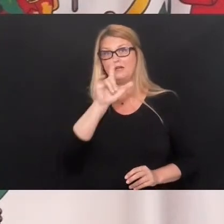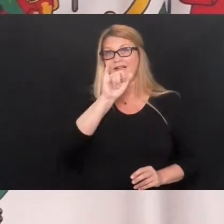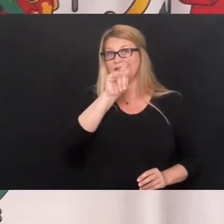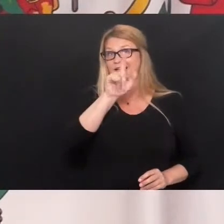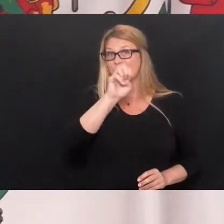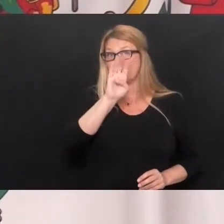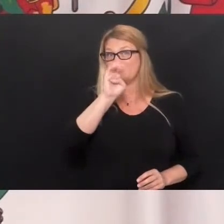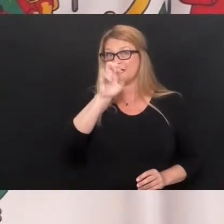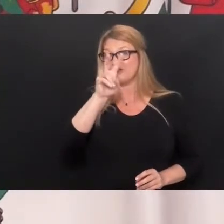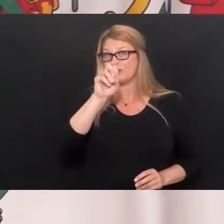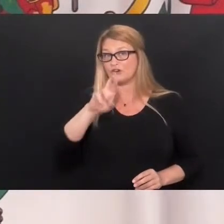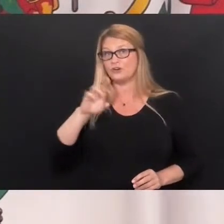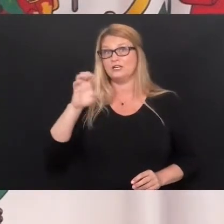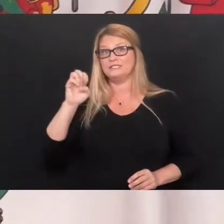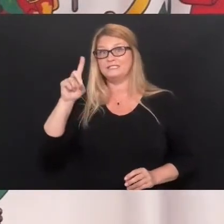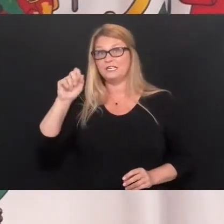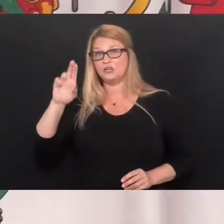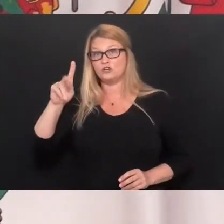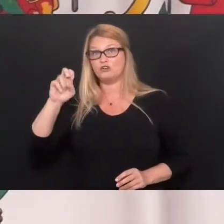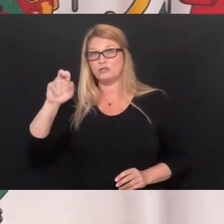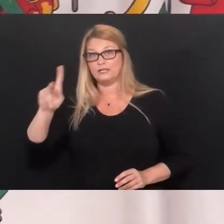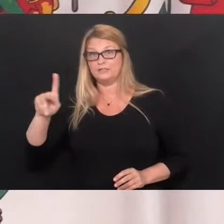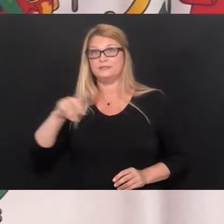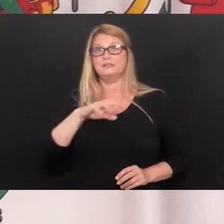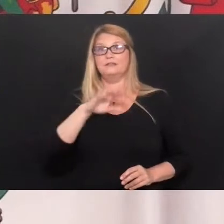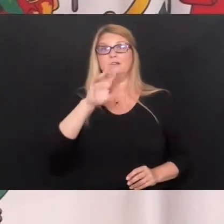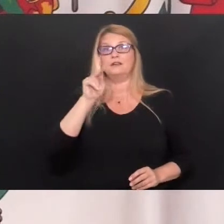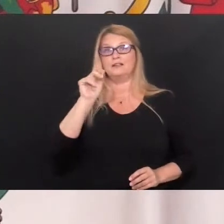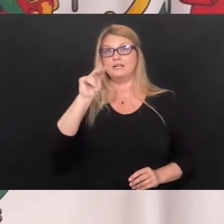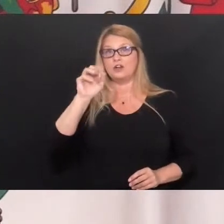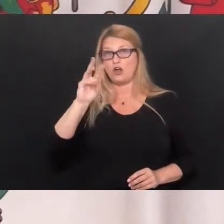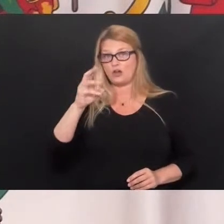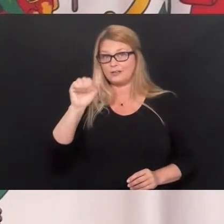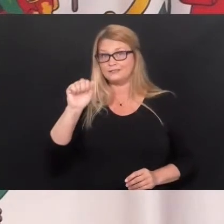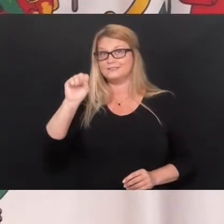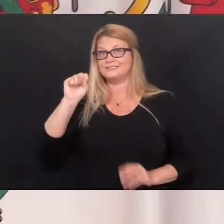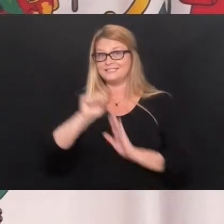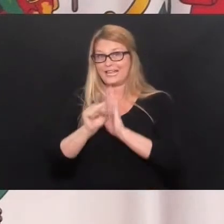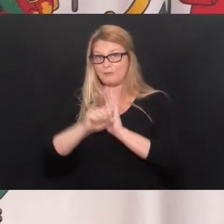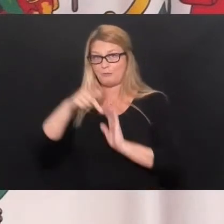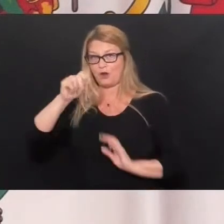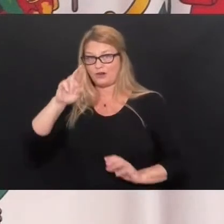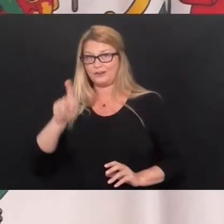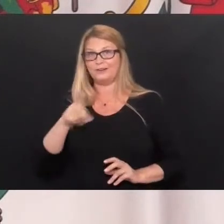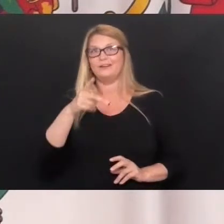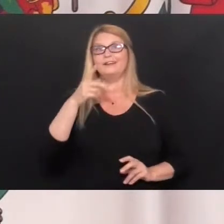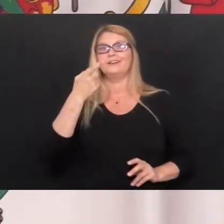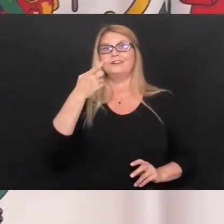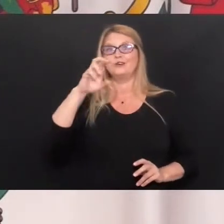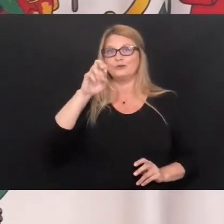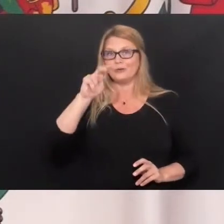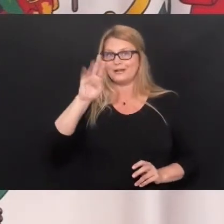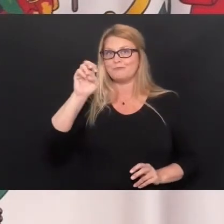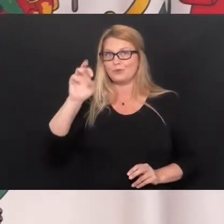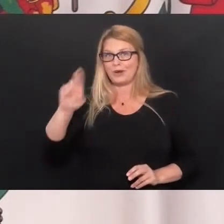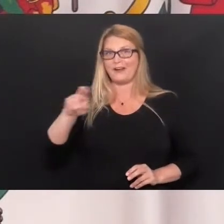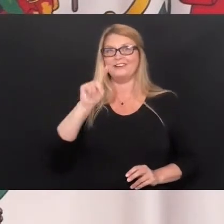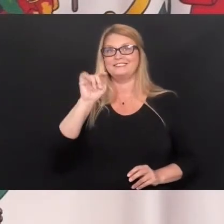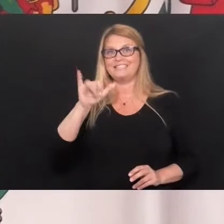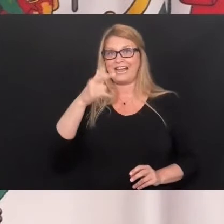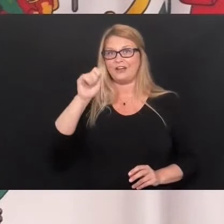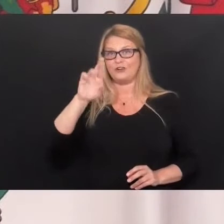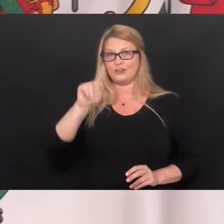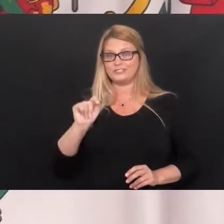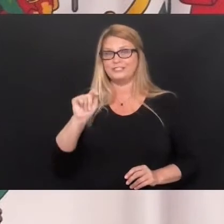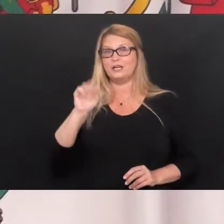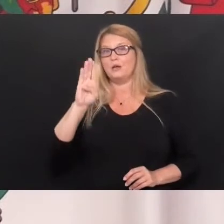Cedar Creek, Cooper's Rock, Kanawha State Park, Greenbrier State Park, Tigert Lake, Berkeley Springs, and